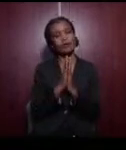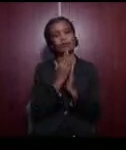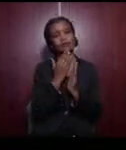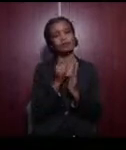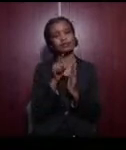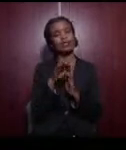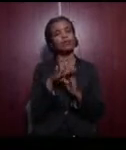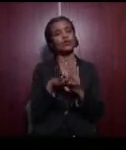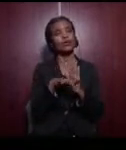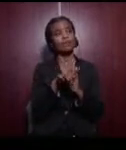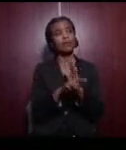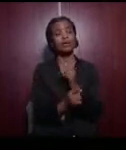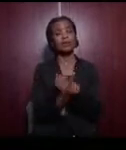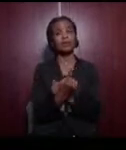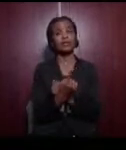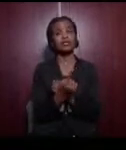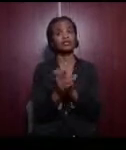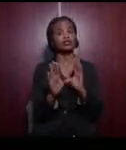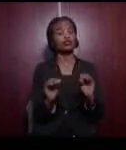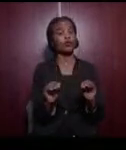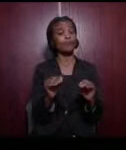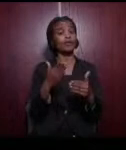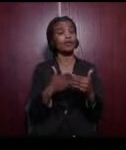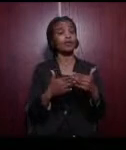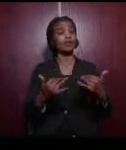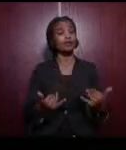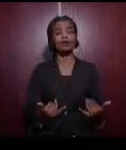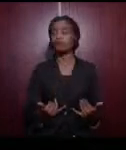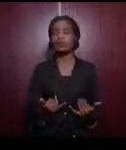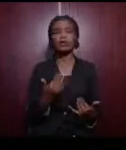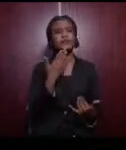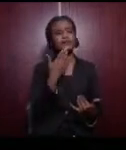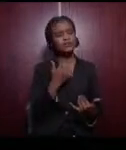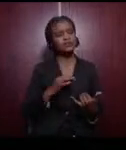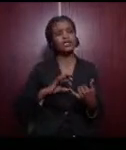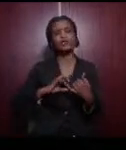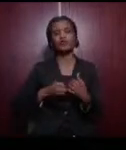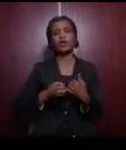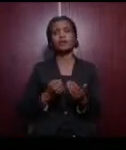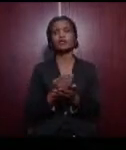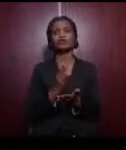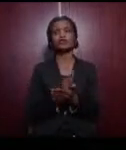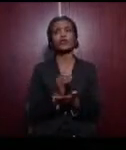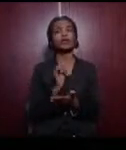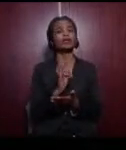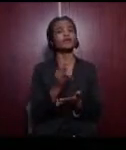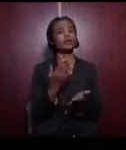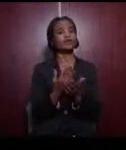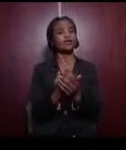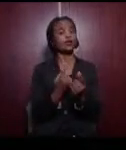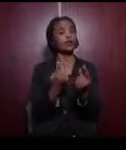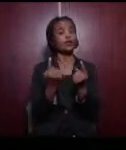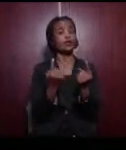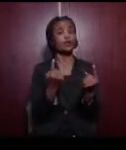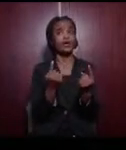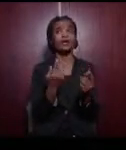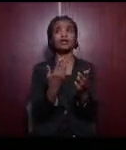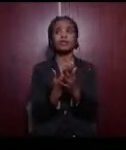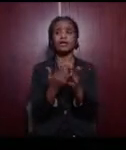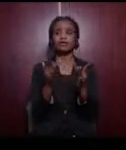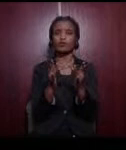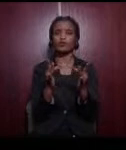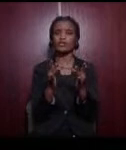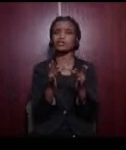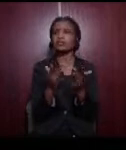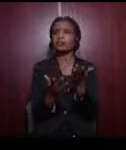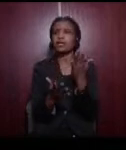on, try a level best. Or later I say how can only one to one. You guys you take the contact. Can we come guys at